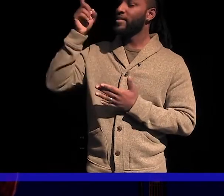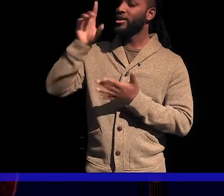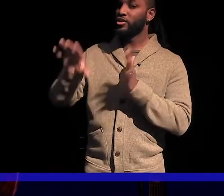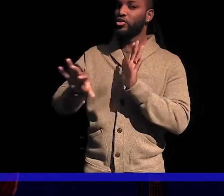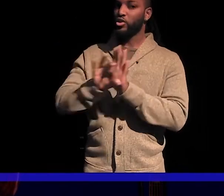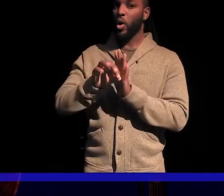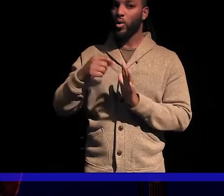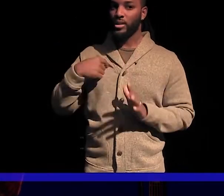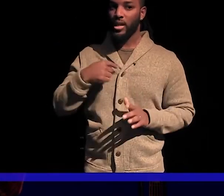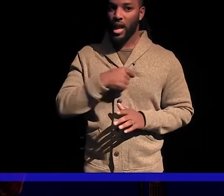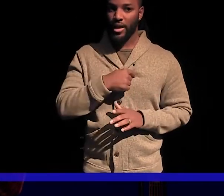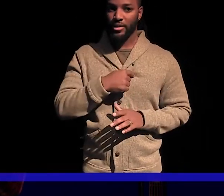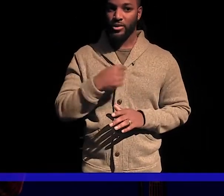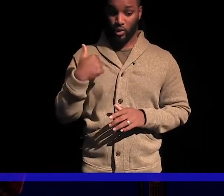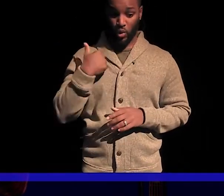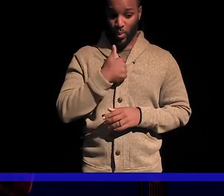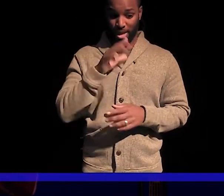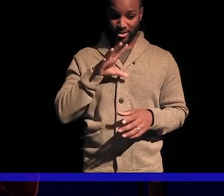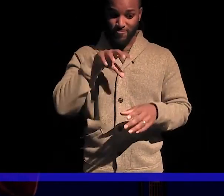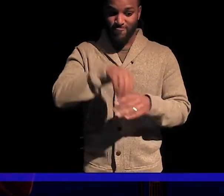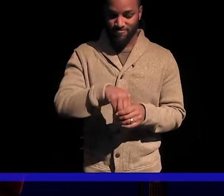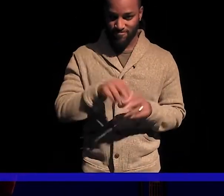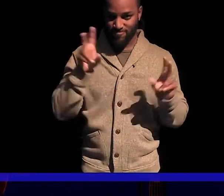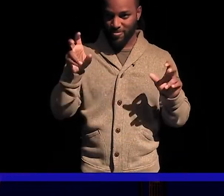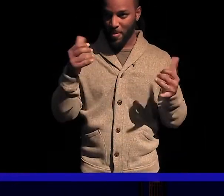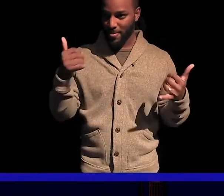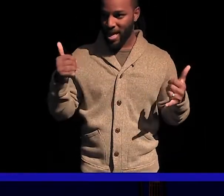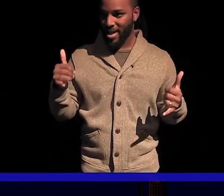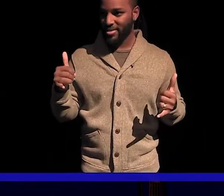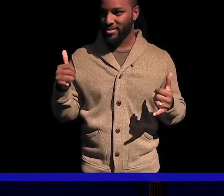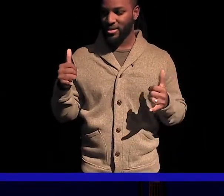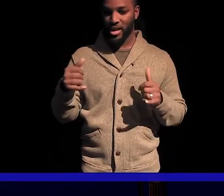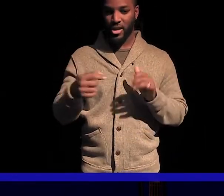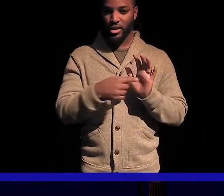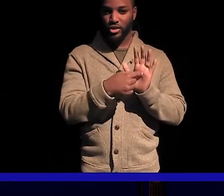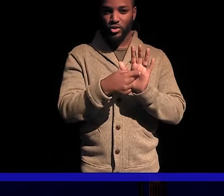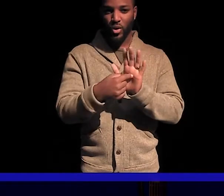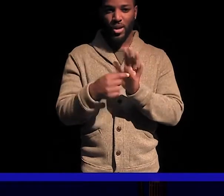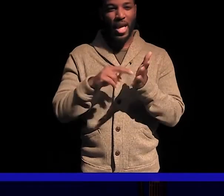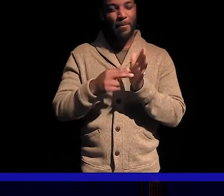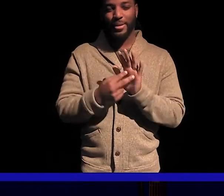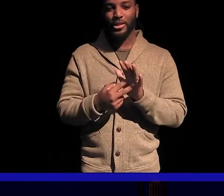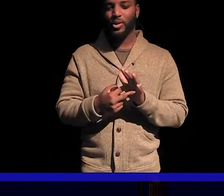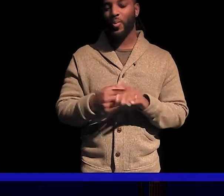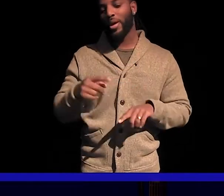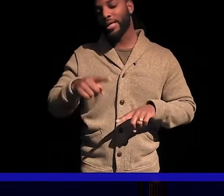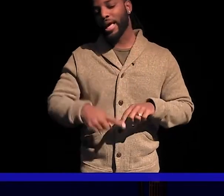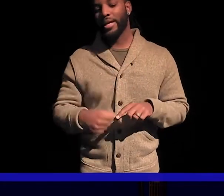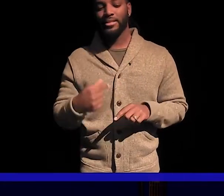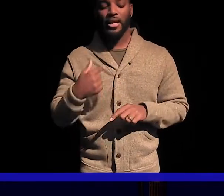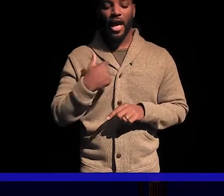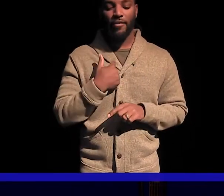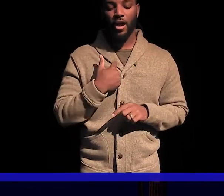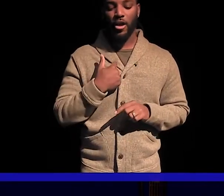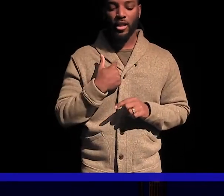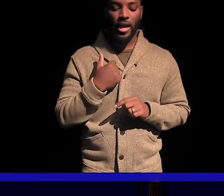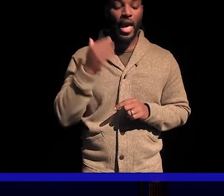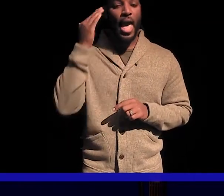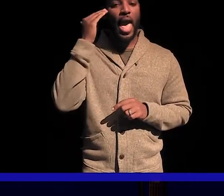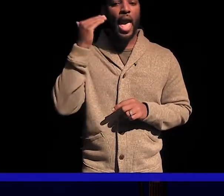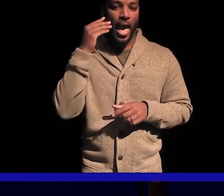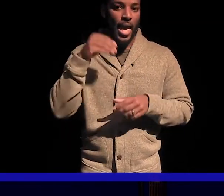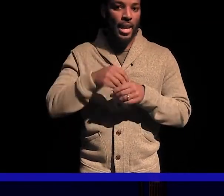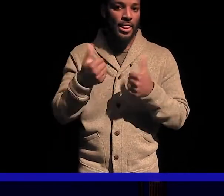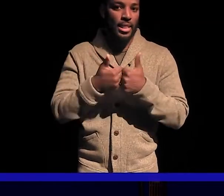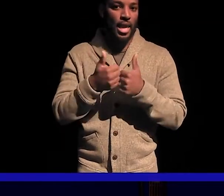us. We get to play. And so it means we can't just have our head in the game. We have to